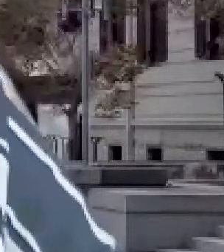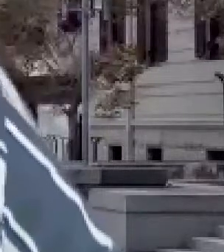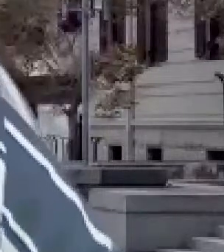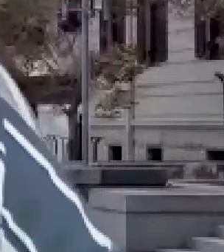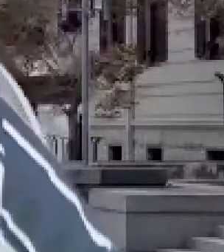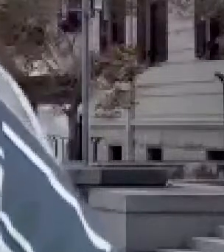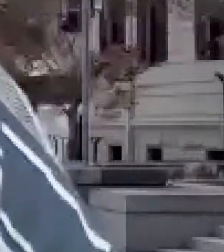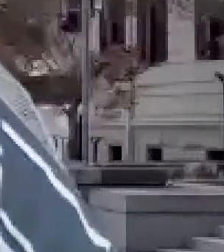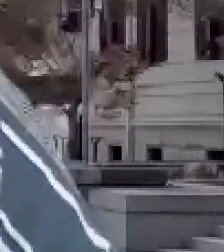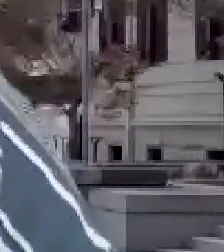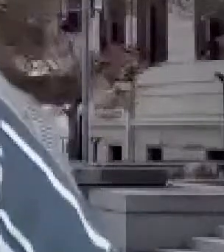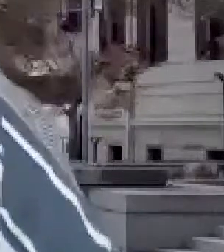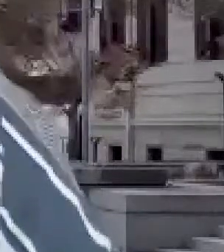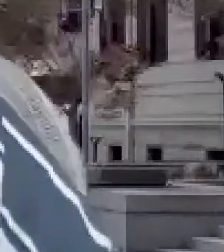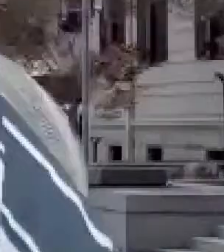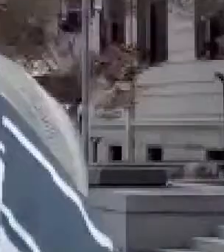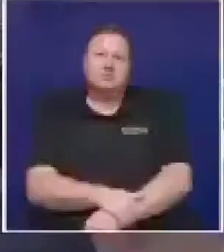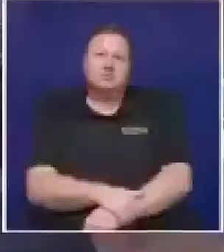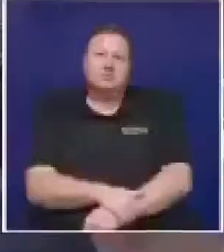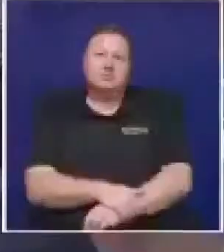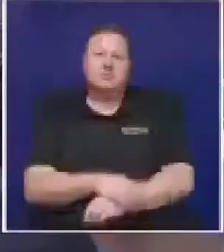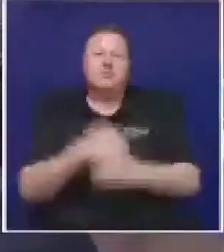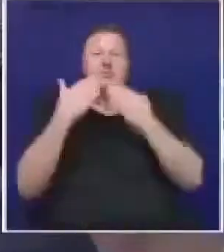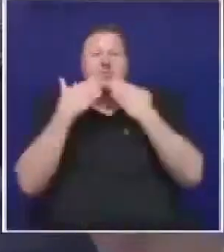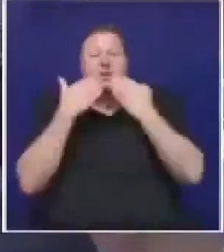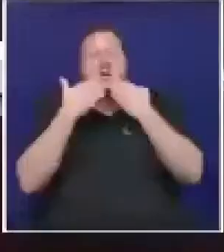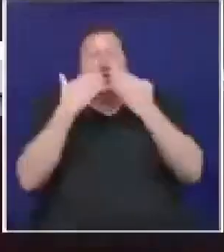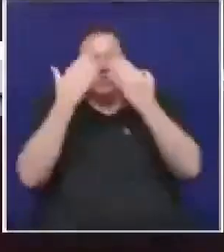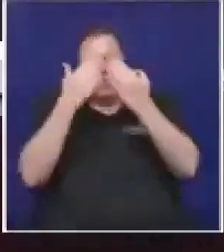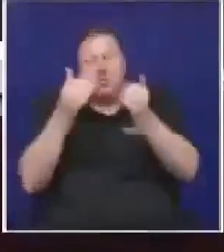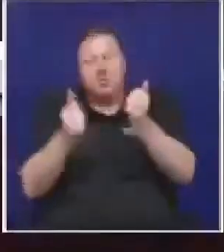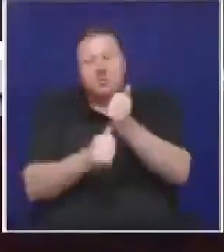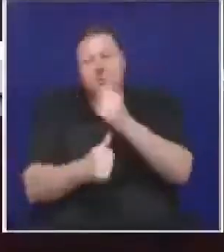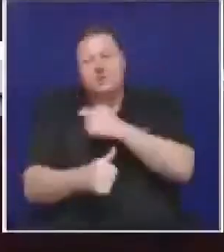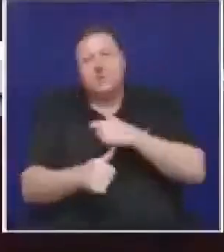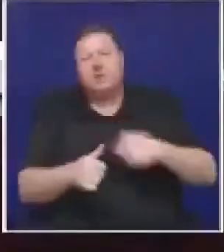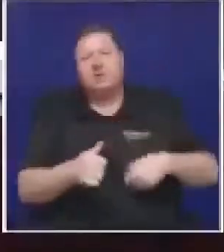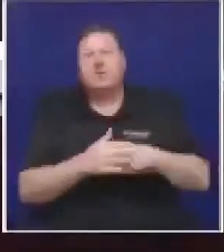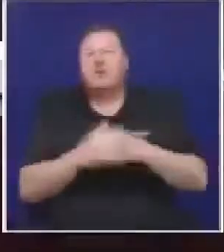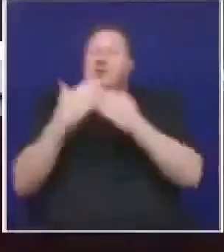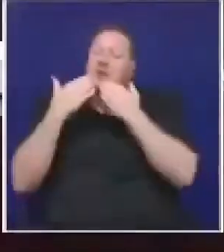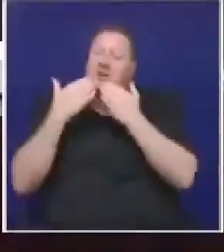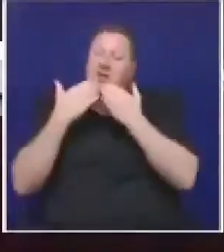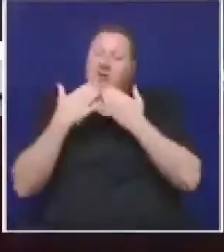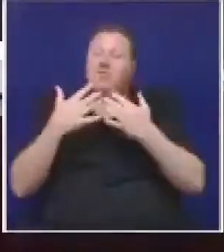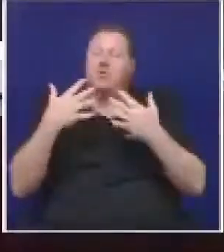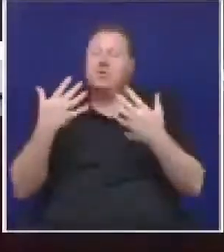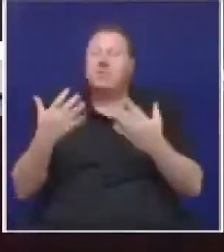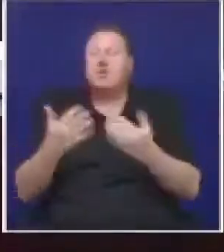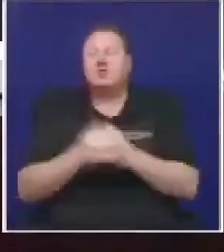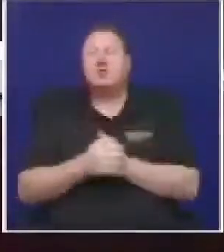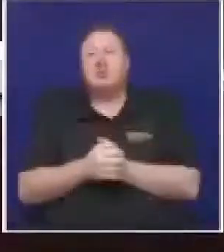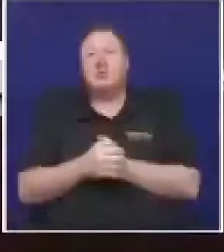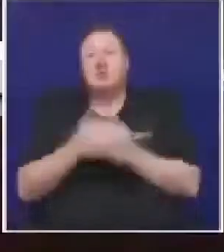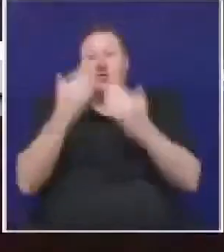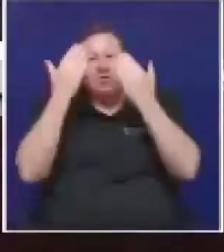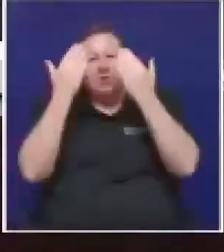Thank you, Chairperson. Thank you, Honorable Deputy President. Thank you very much,